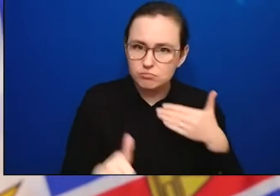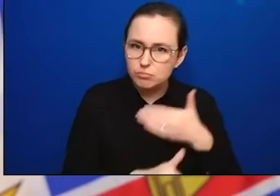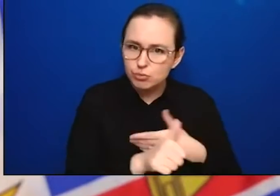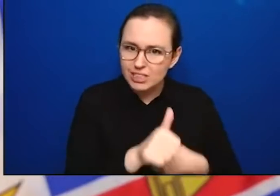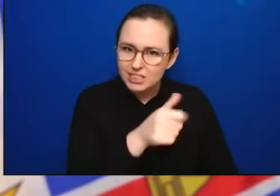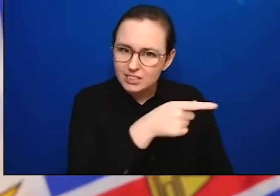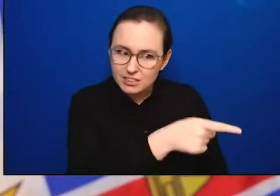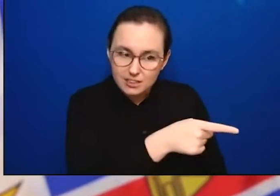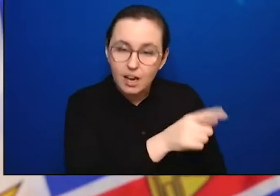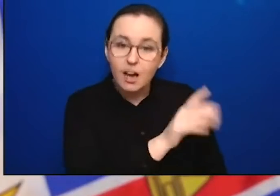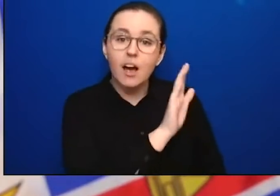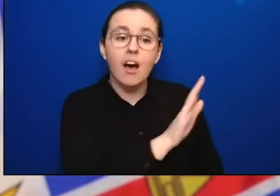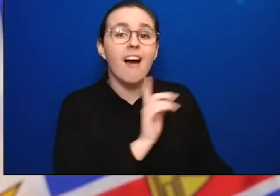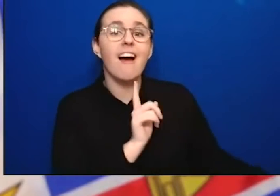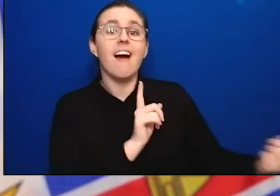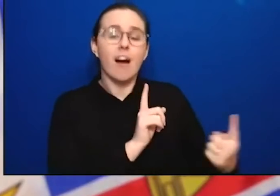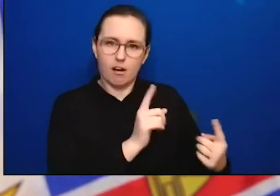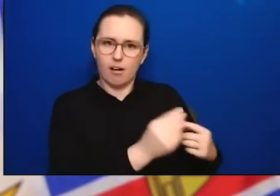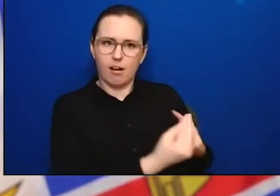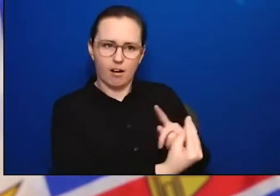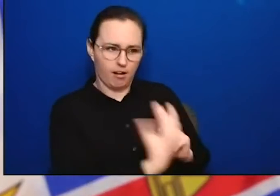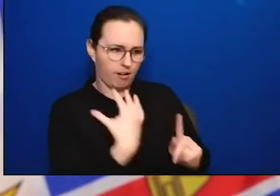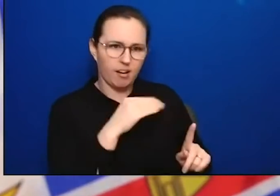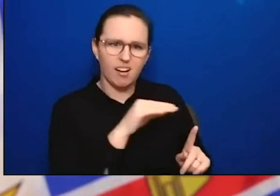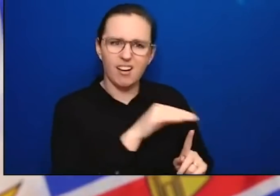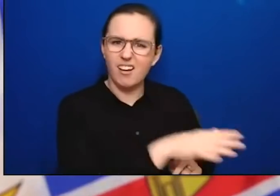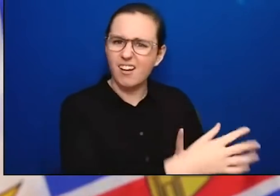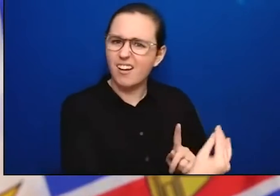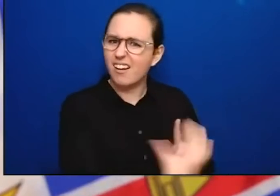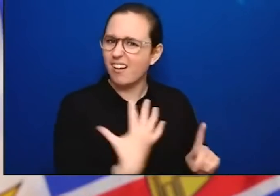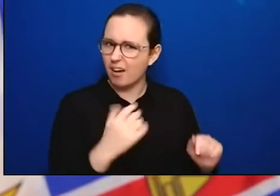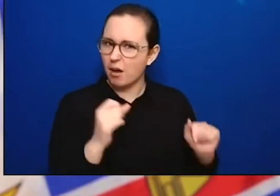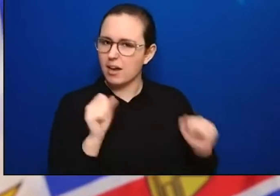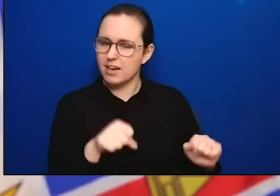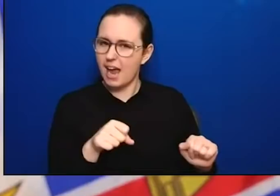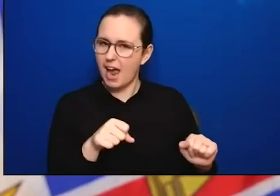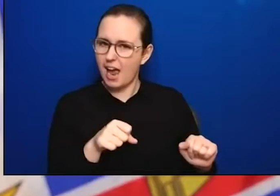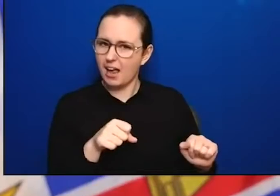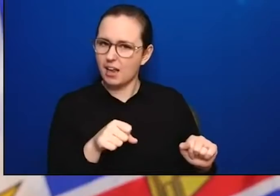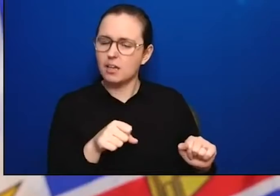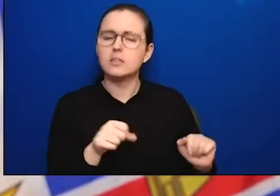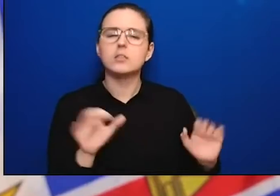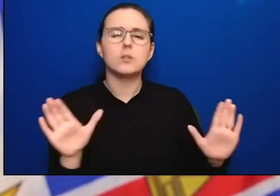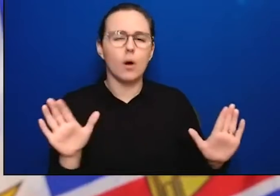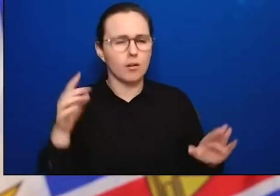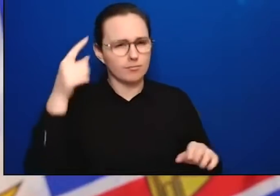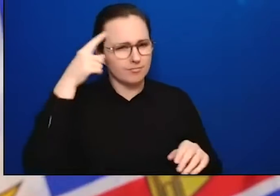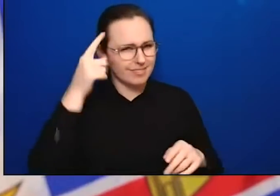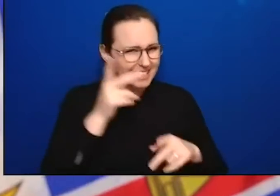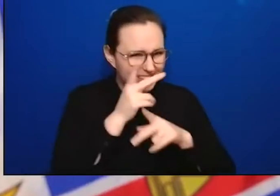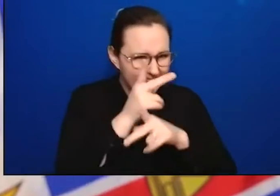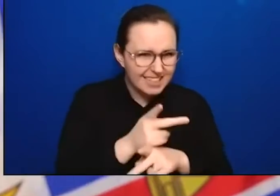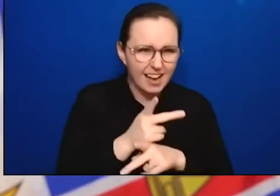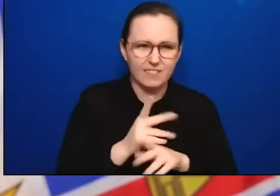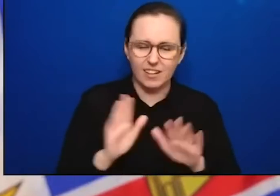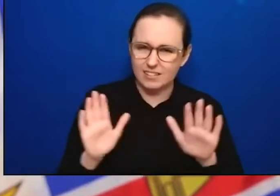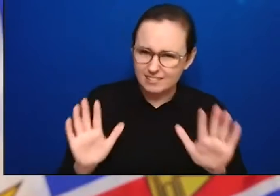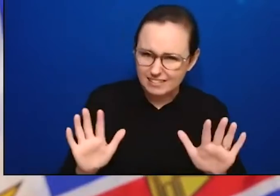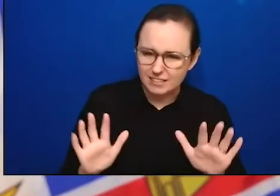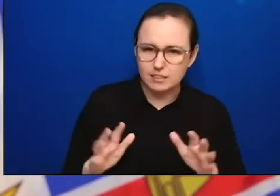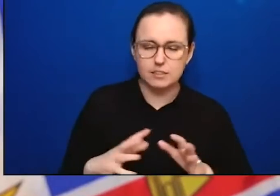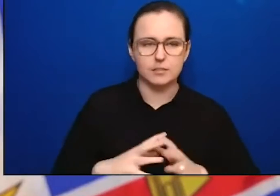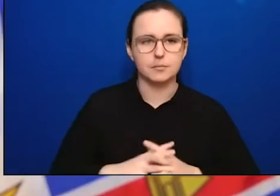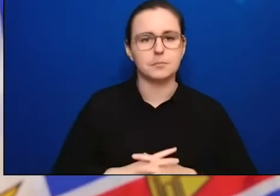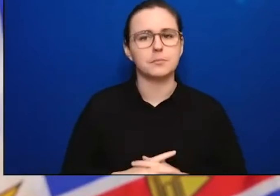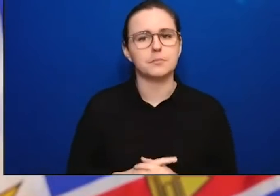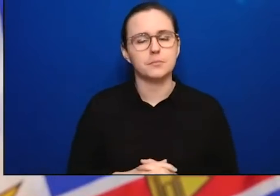them. That's why those layers of protection continue to be so important. And so in addition to the continued work of